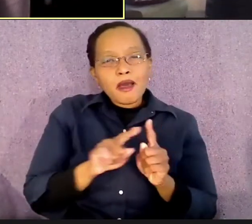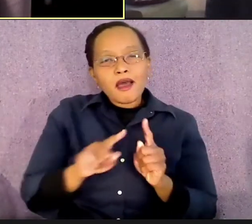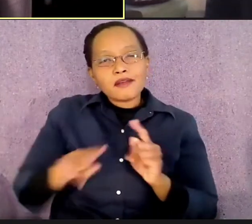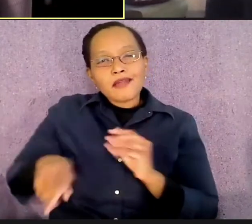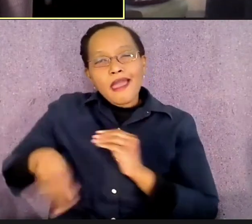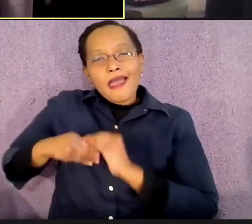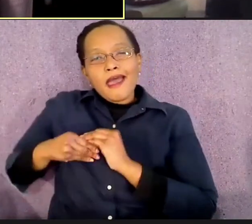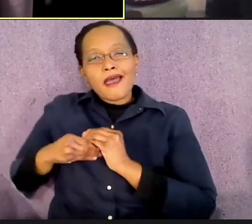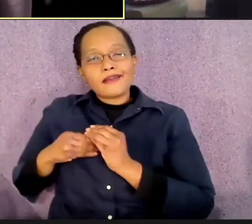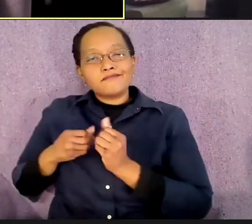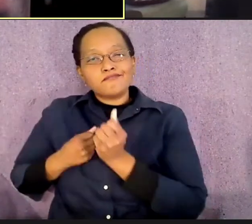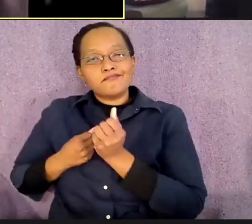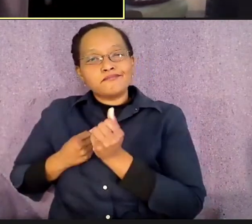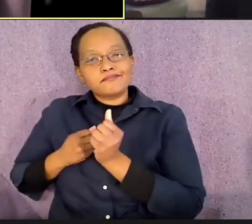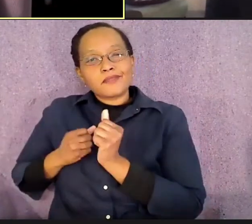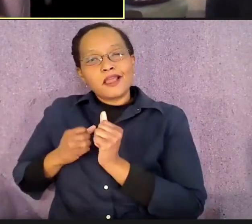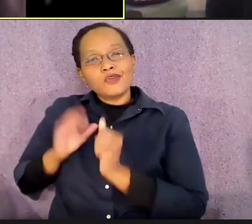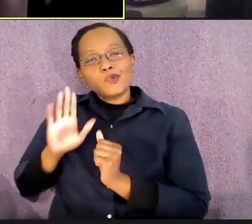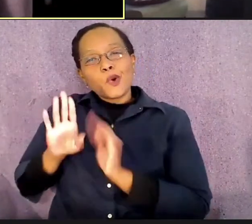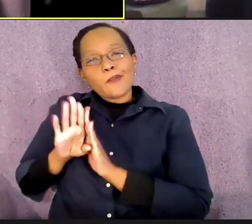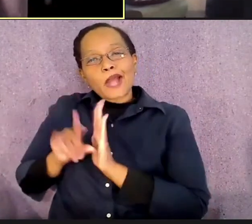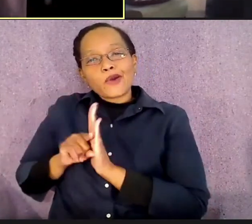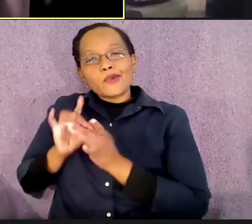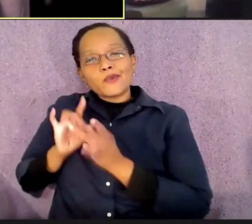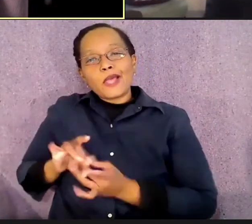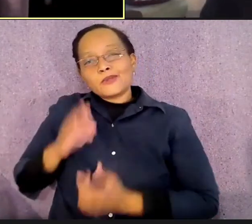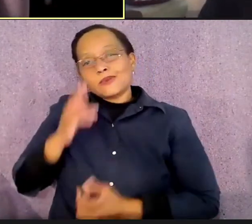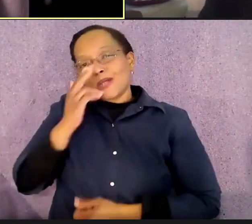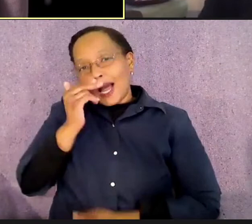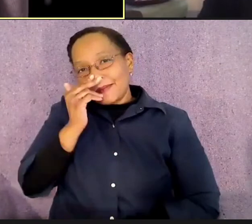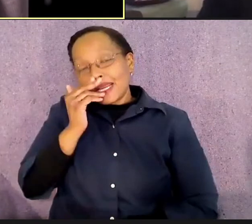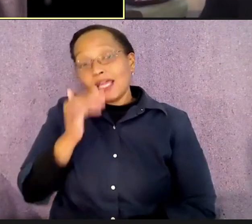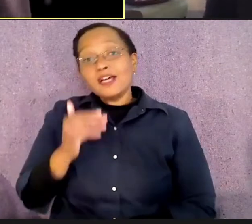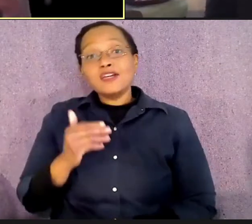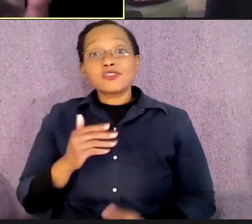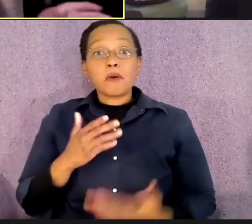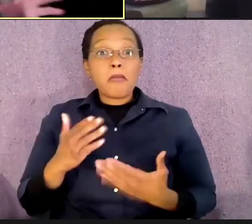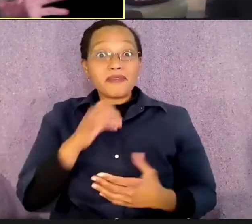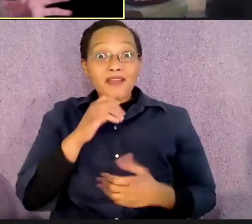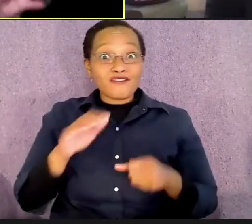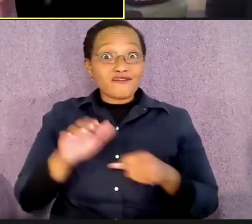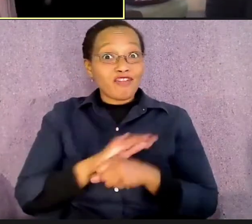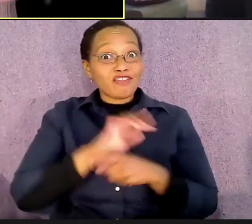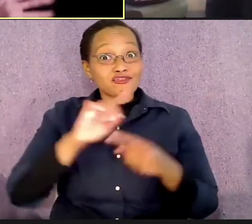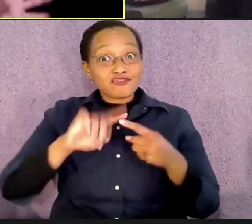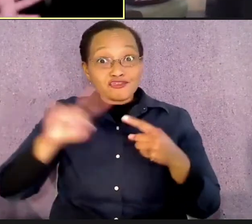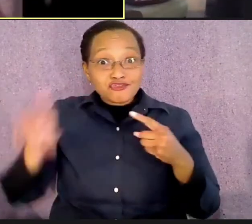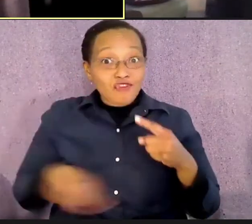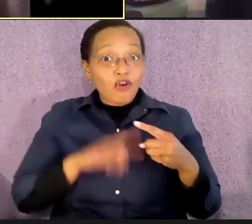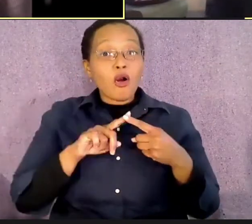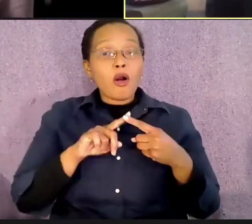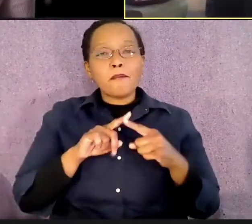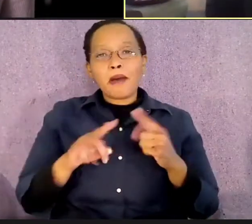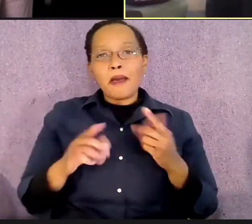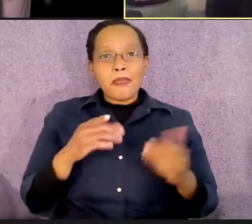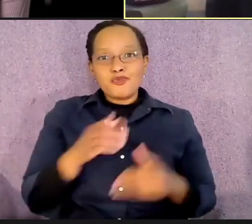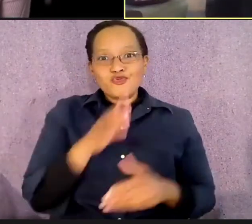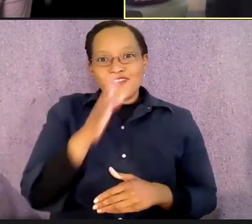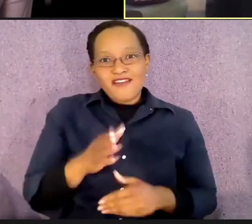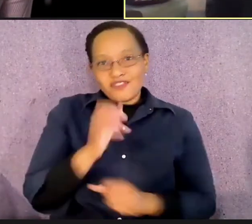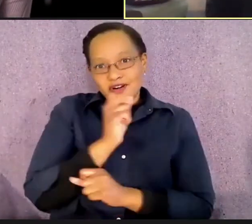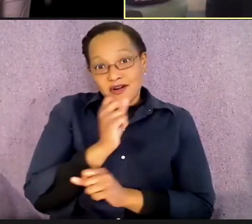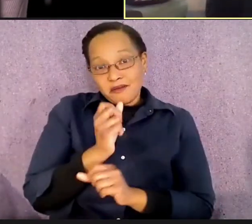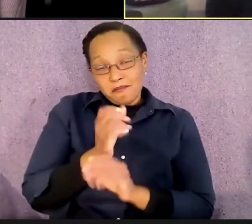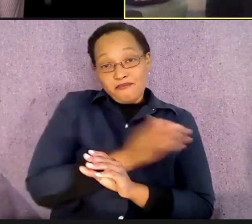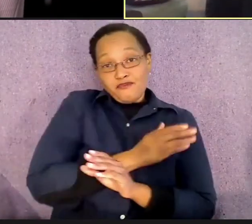too. So I guess I wouldn't say like it's come full circle, but you probably did not think that you'd probably end up where you are now. As I've said this